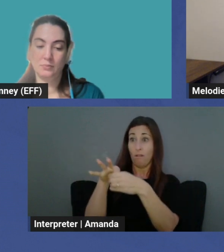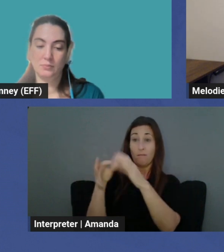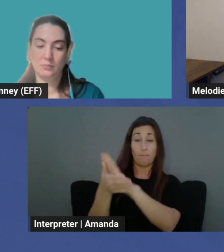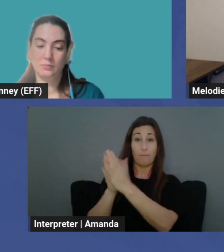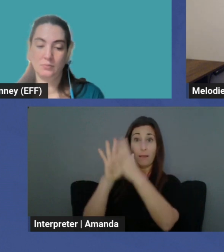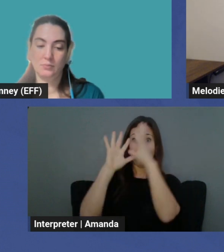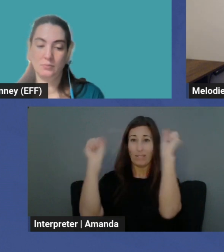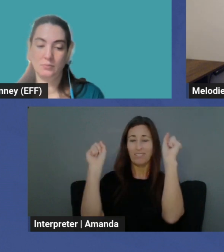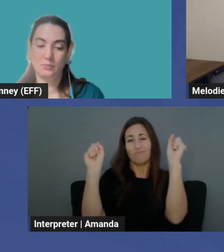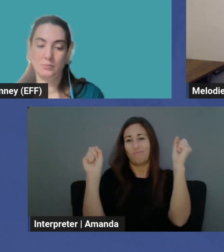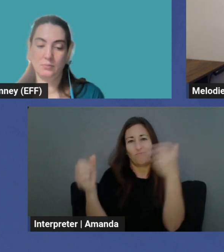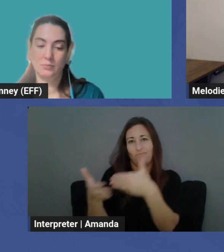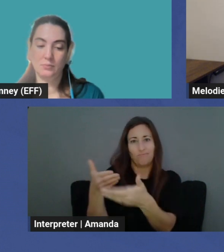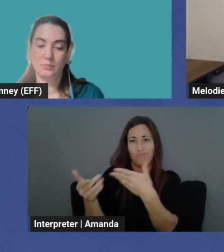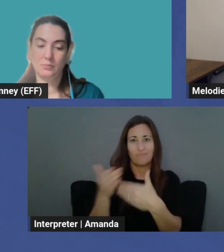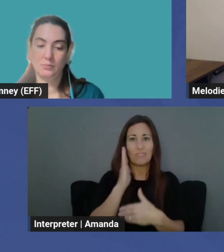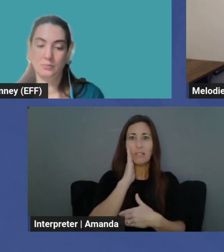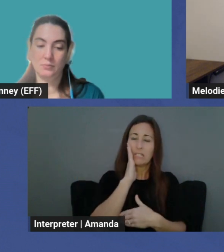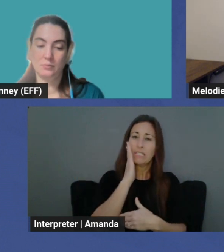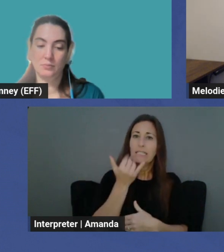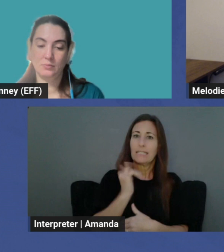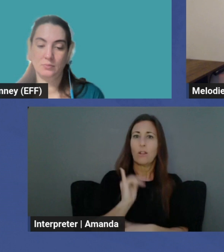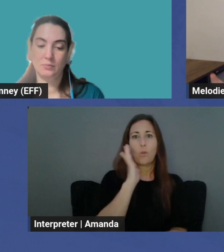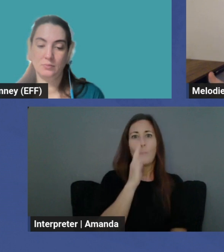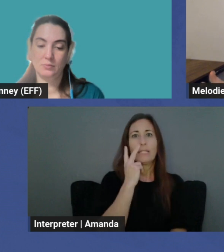to see this